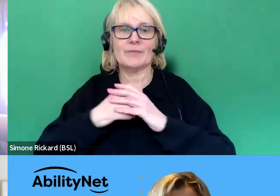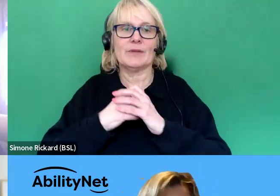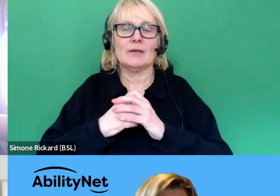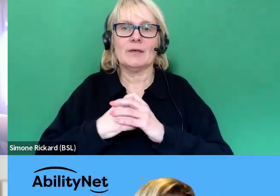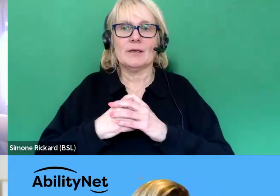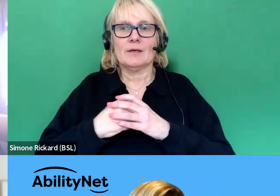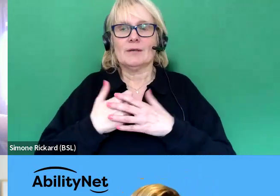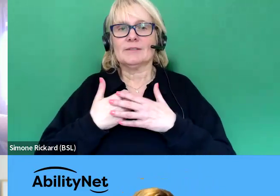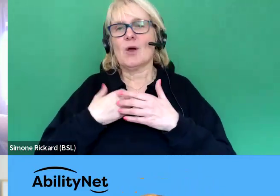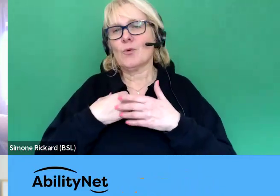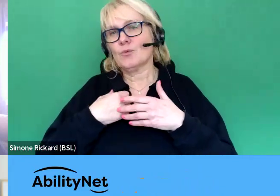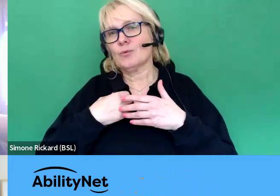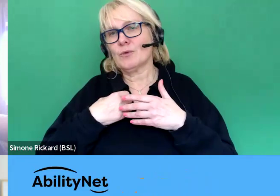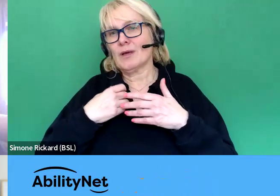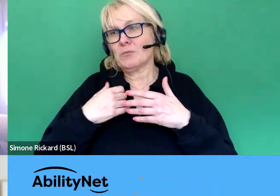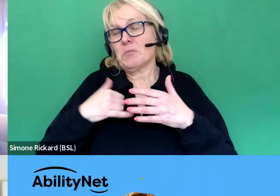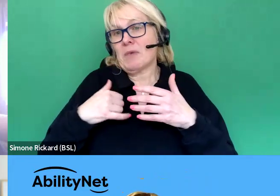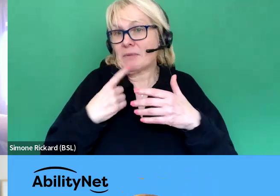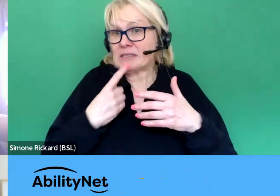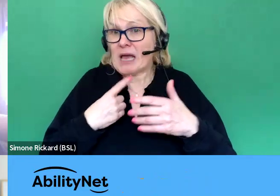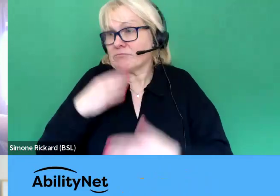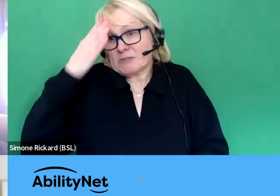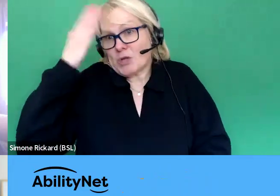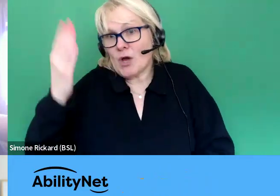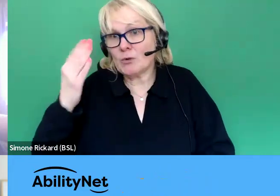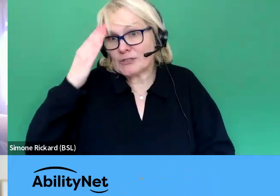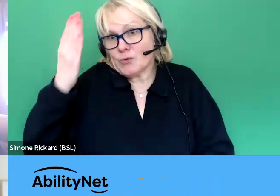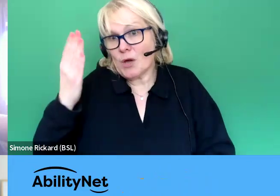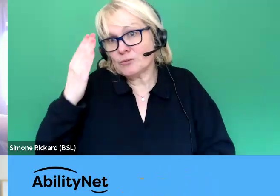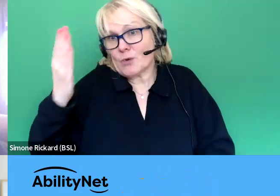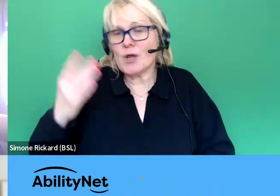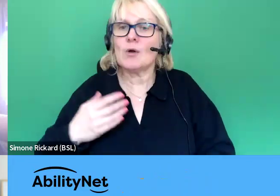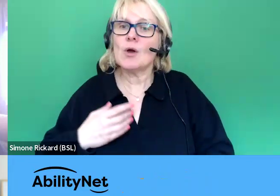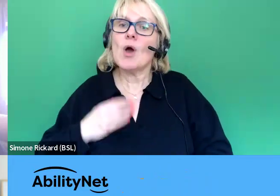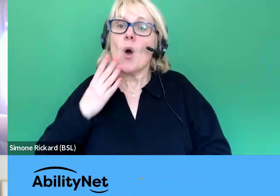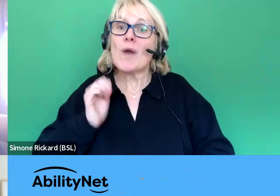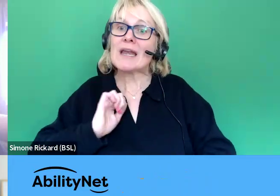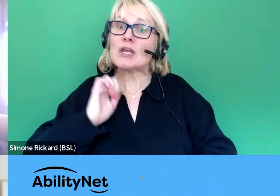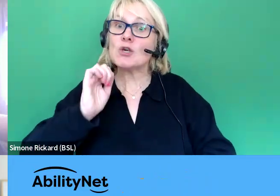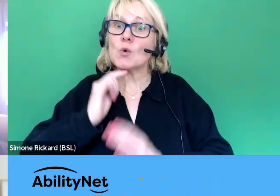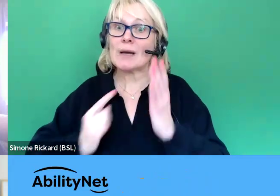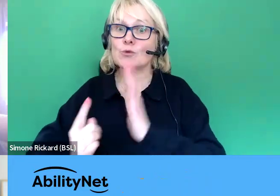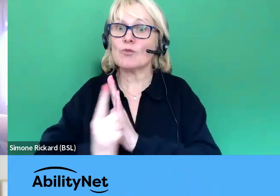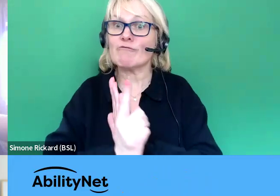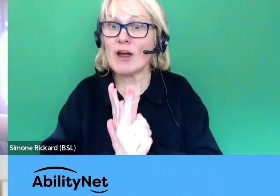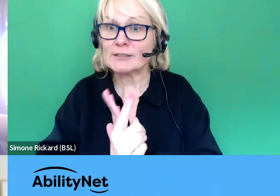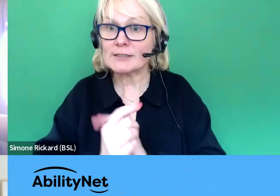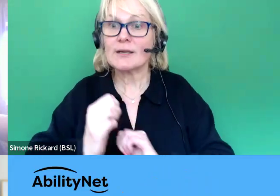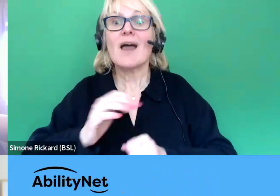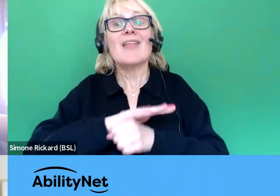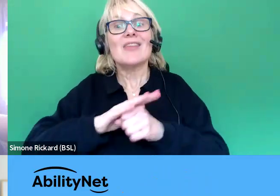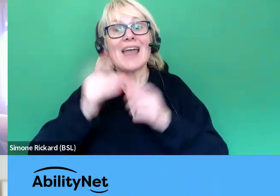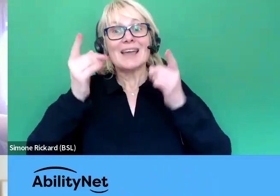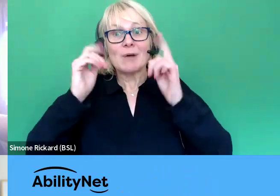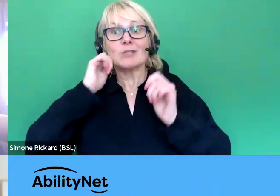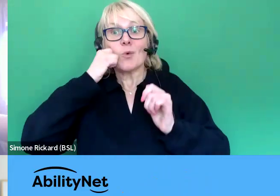know" to every question, because when it's your turn, your case manager will go through the whole questionnaire again with you, so you can think of